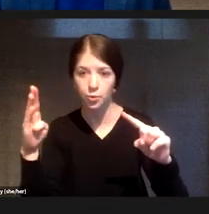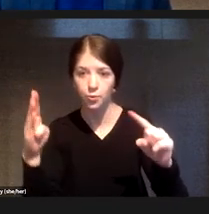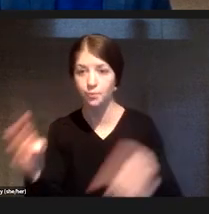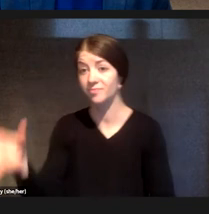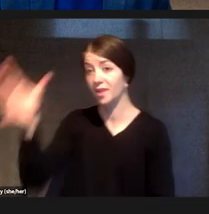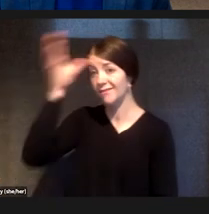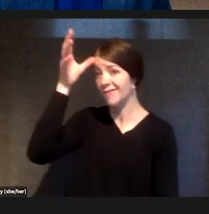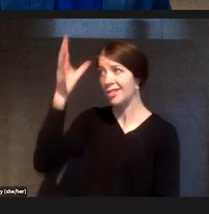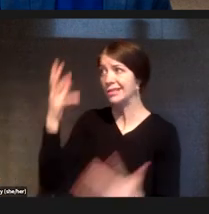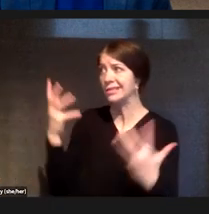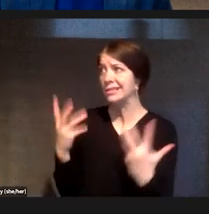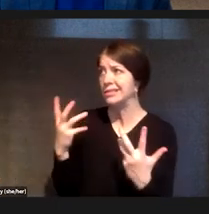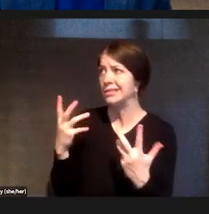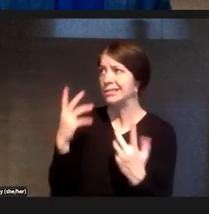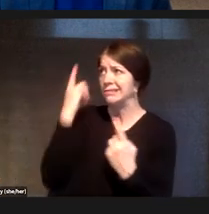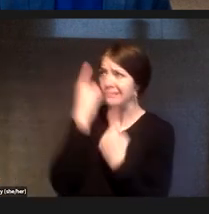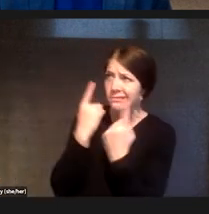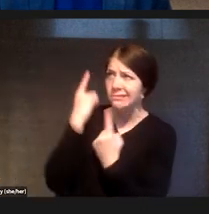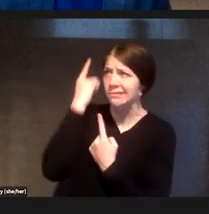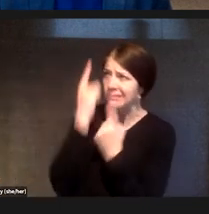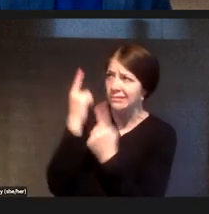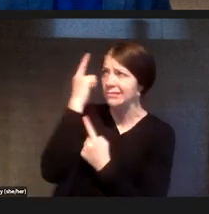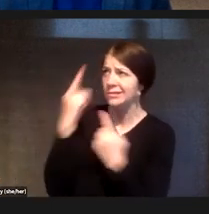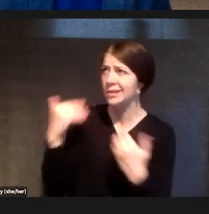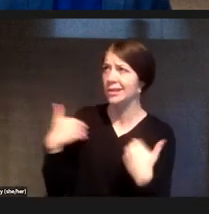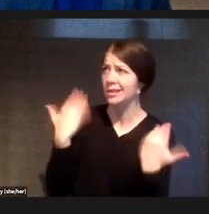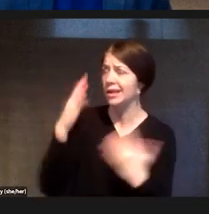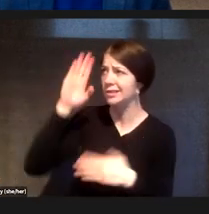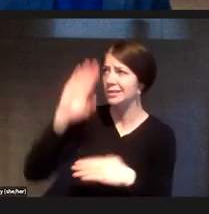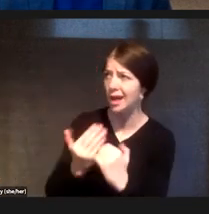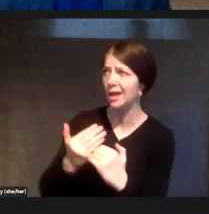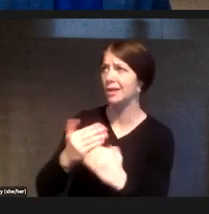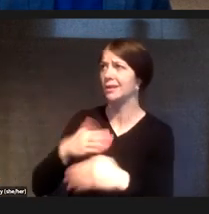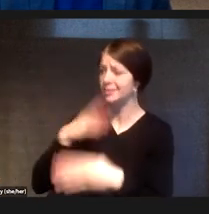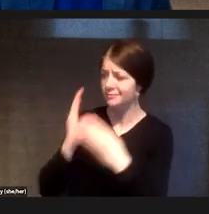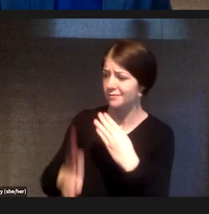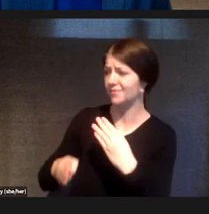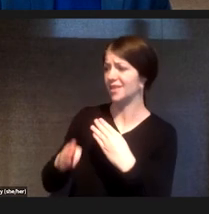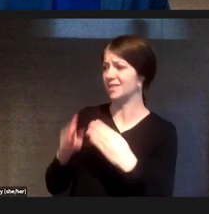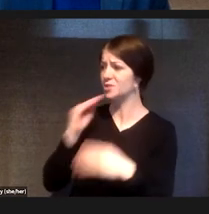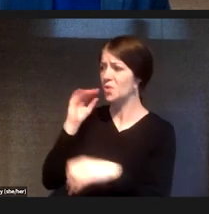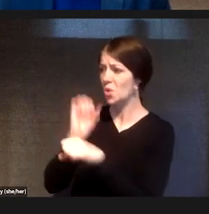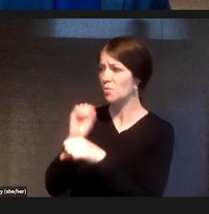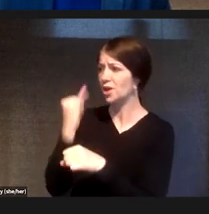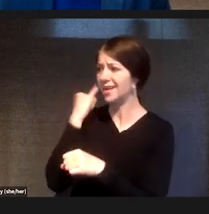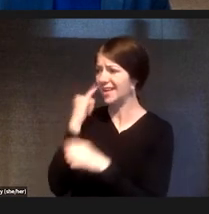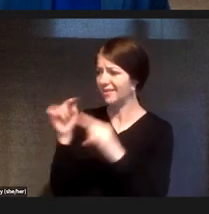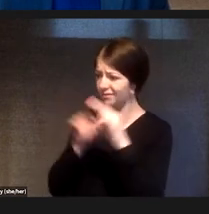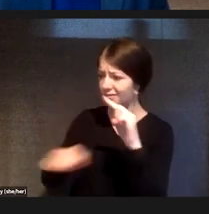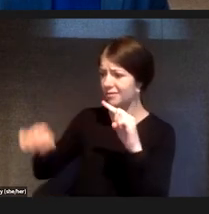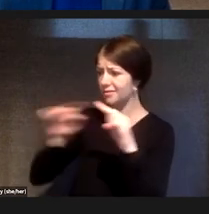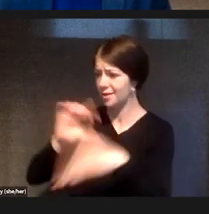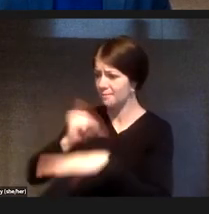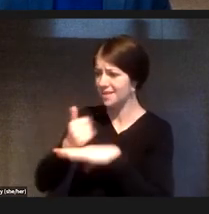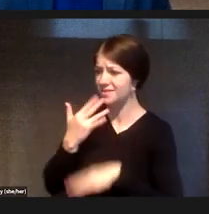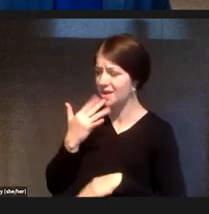sure how his young son, who was colorblind, was getting his homework done when it said, color the circle blue. And then one day